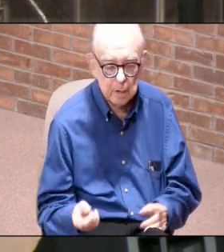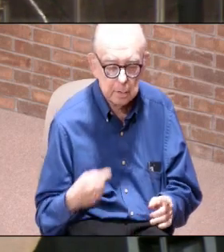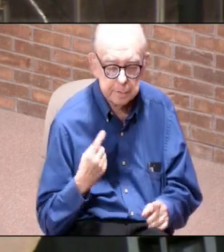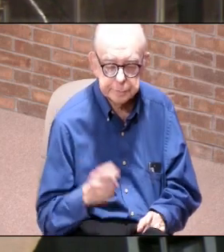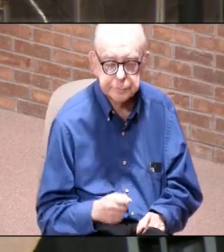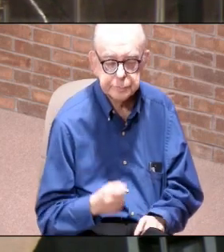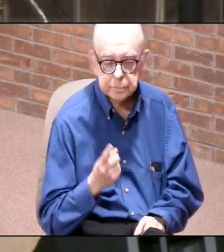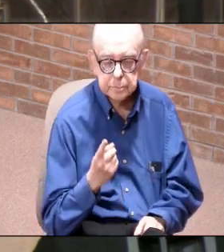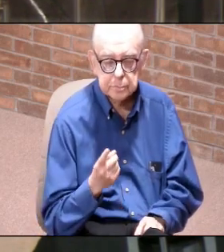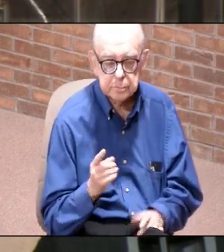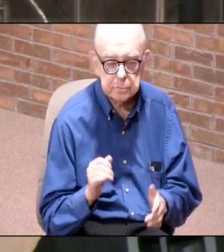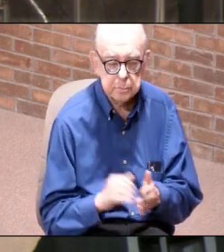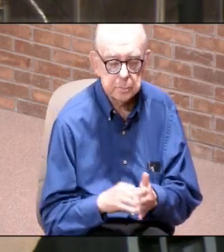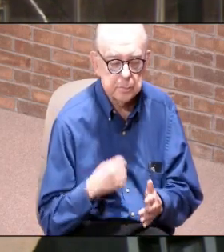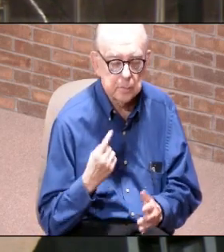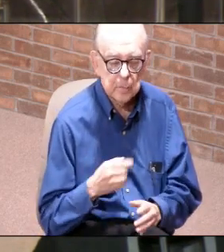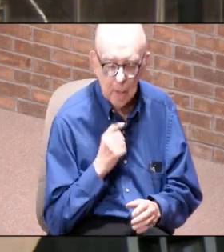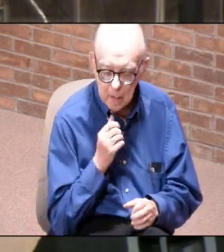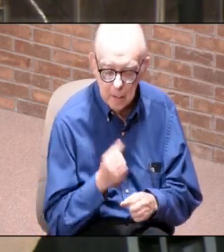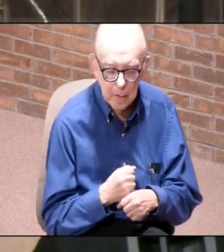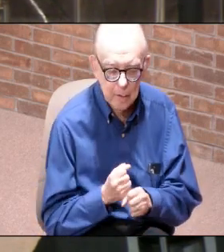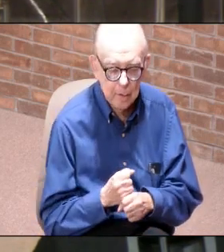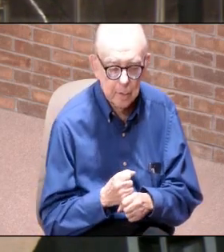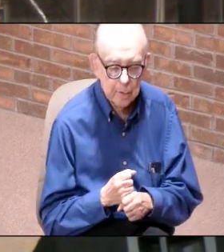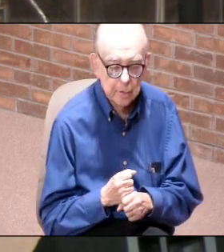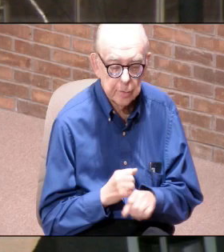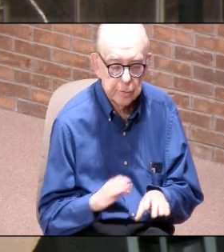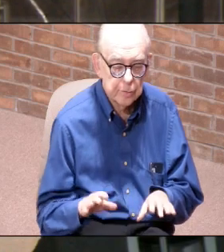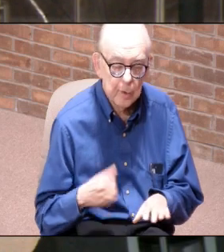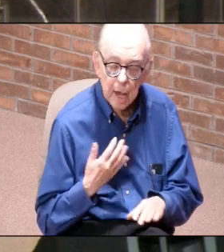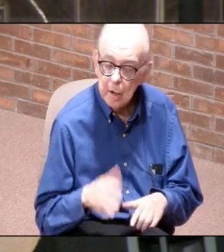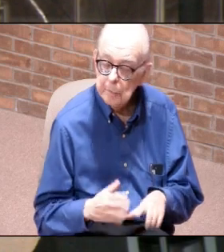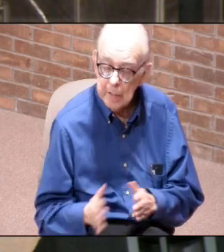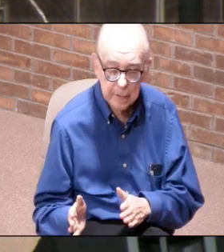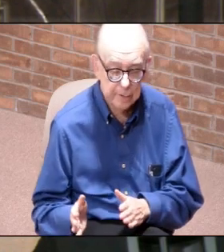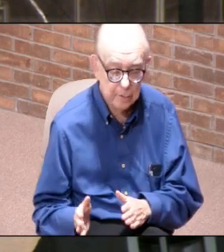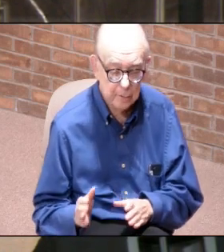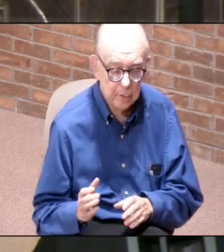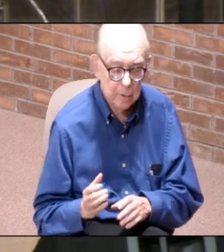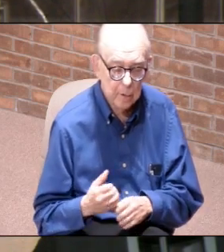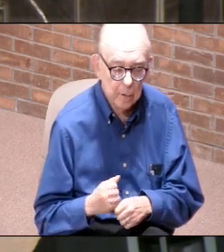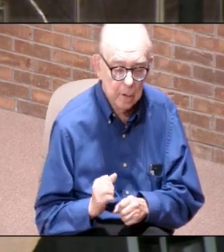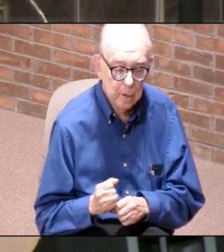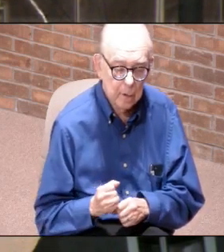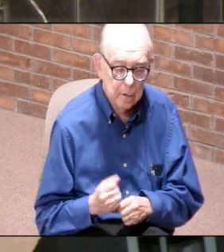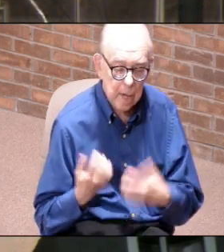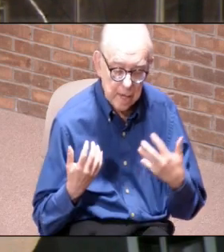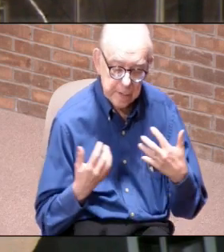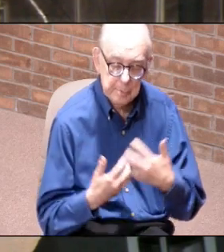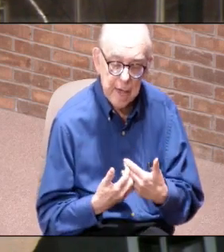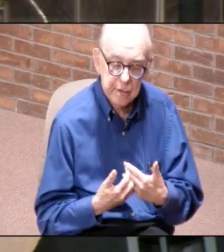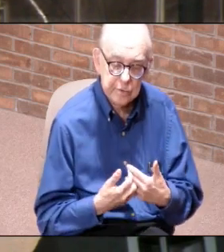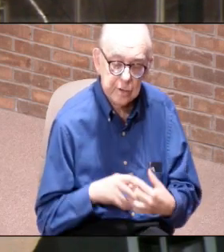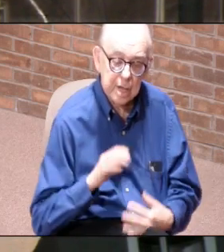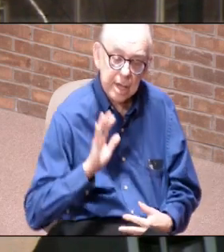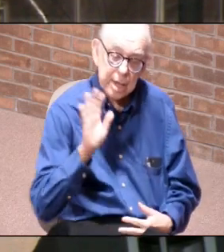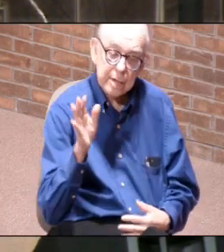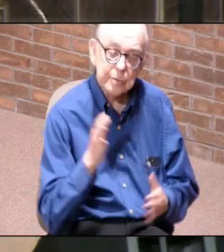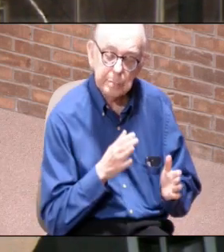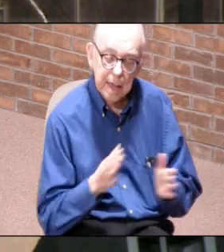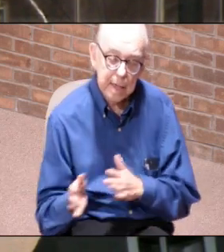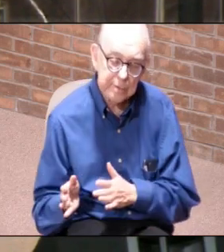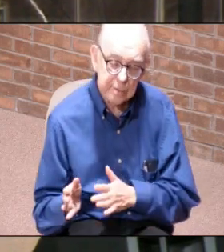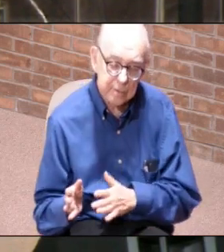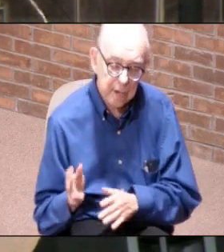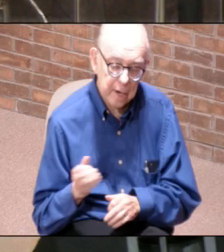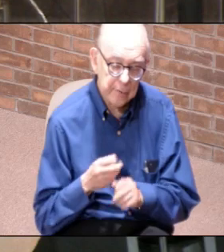need to understand that we're not made to do our plans. We're made to fit into God's plan. And